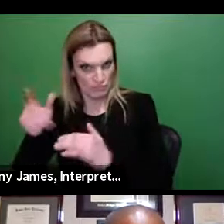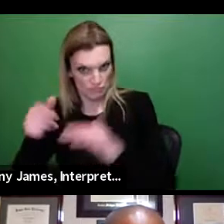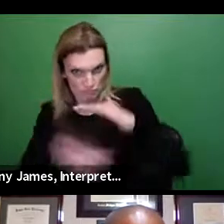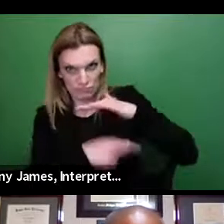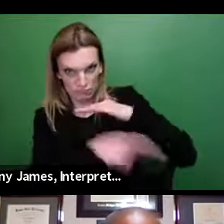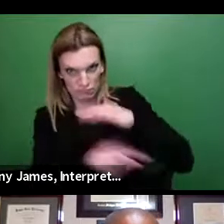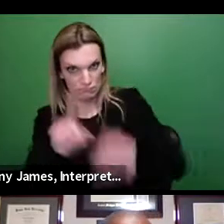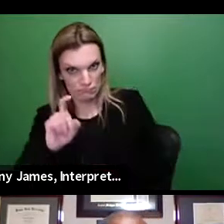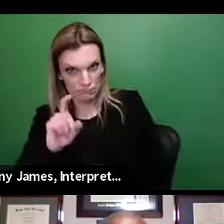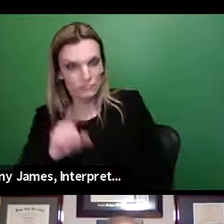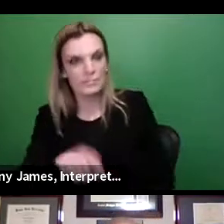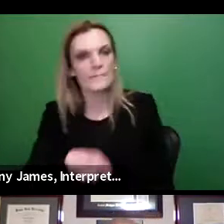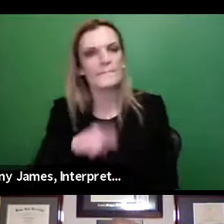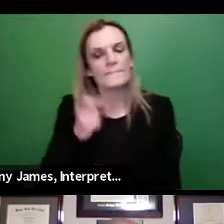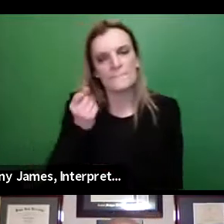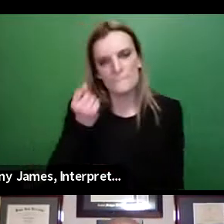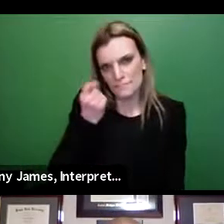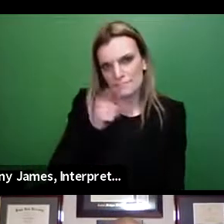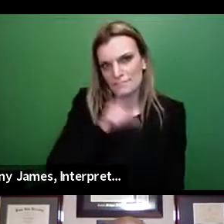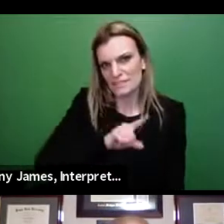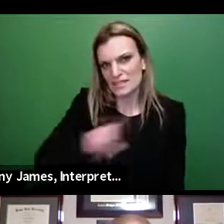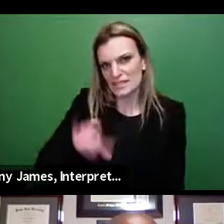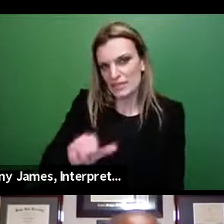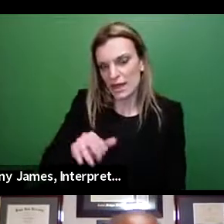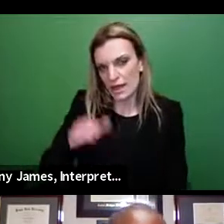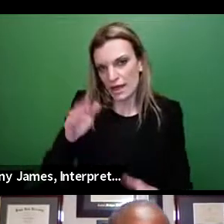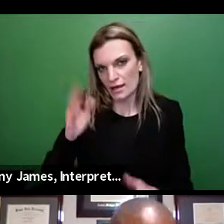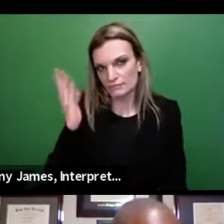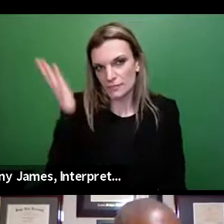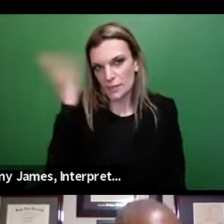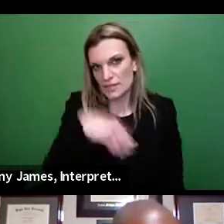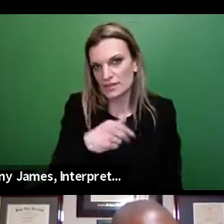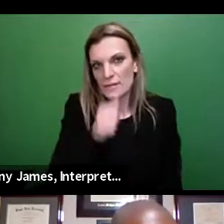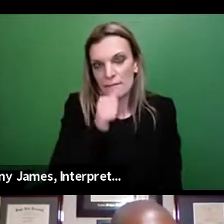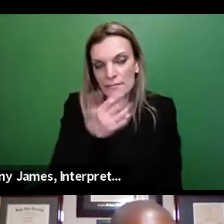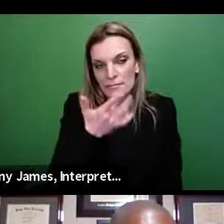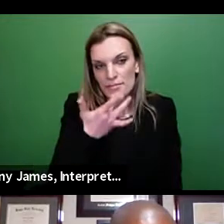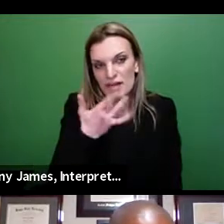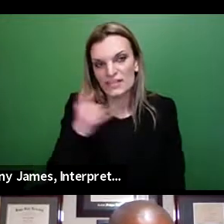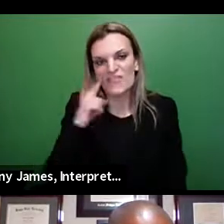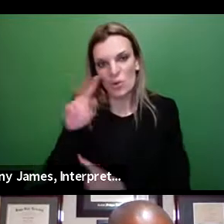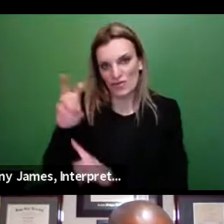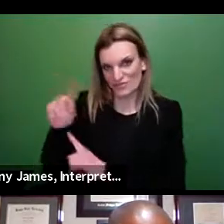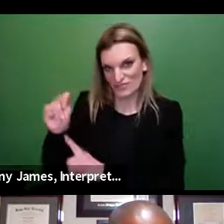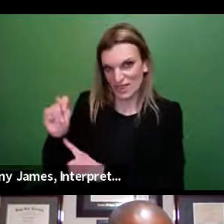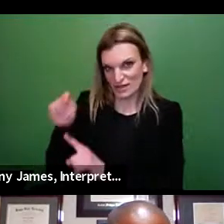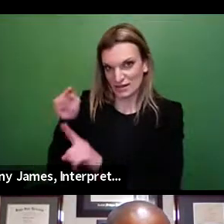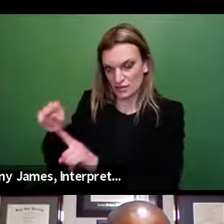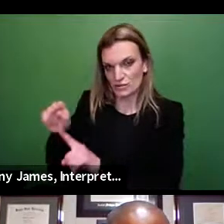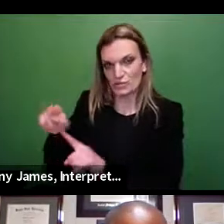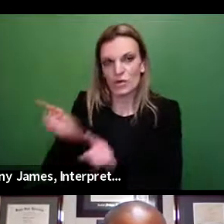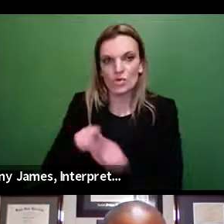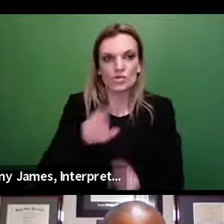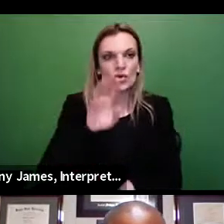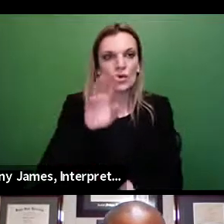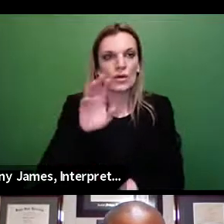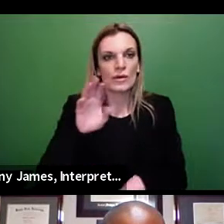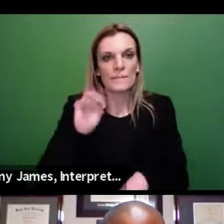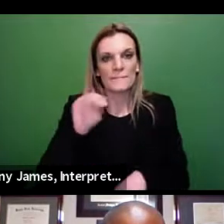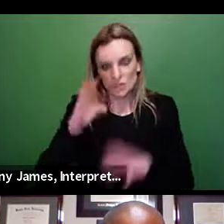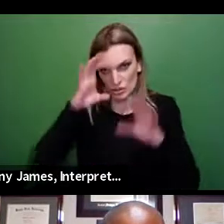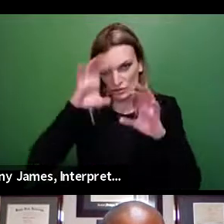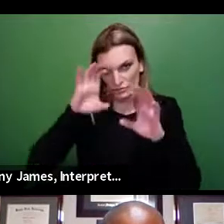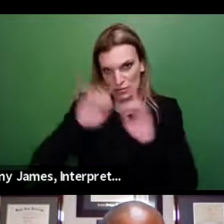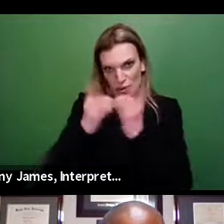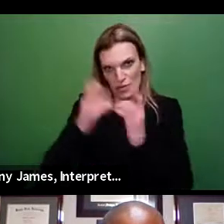yes, so when he went in to do the implicit bias training with Veteran Affairs and the Michigan Department of Education, it would appear to